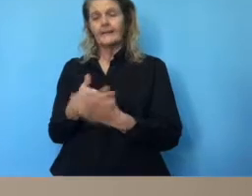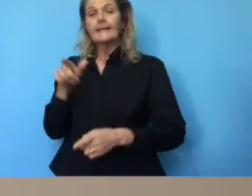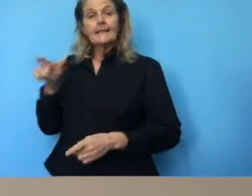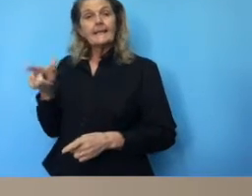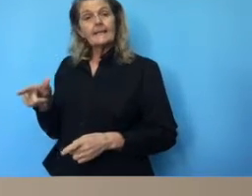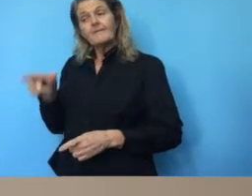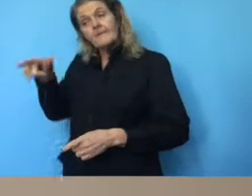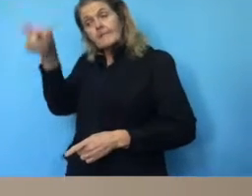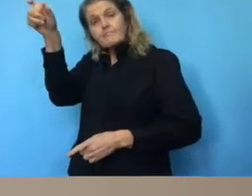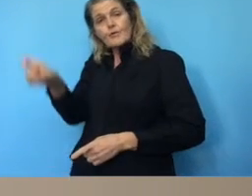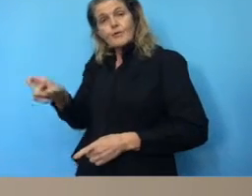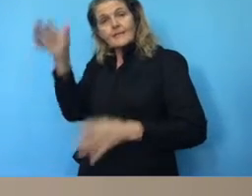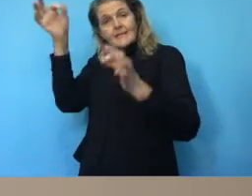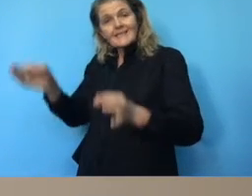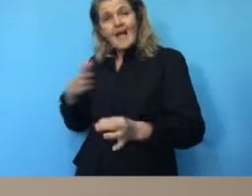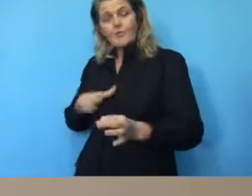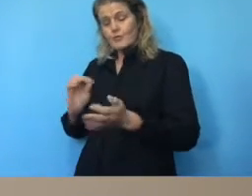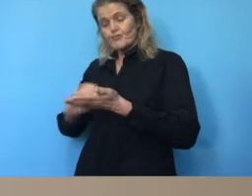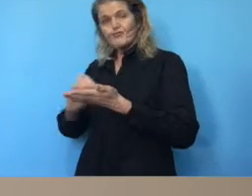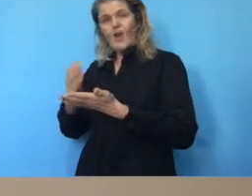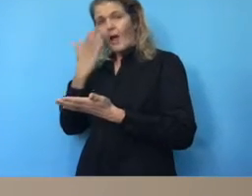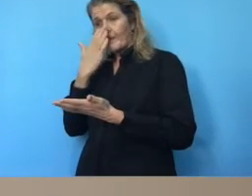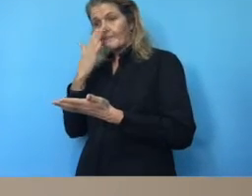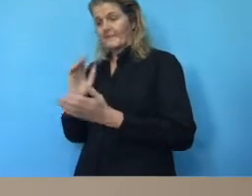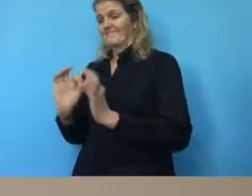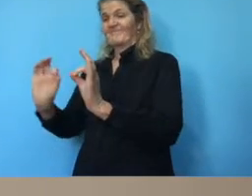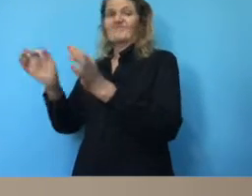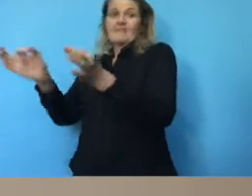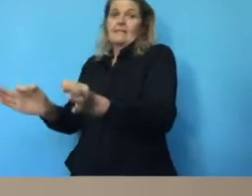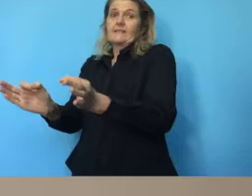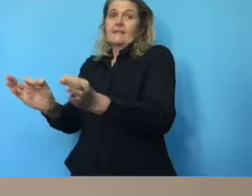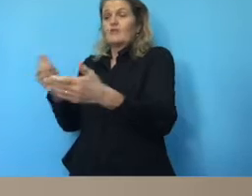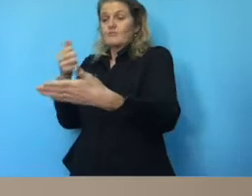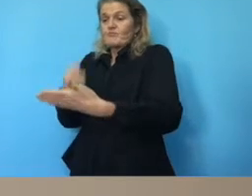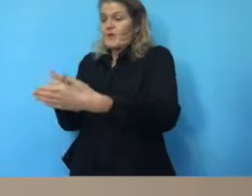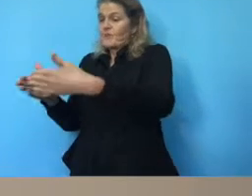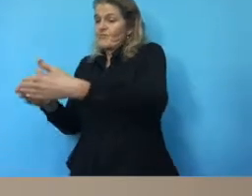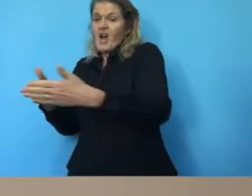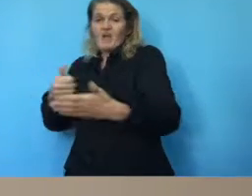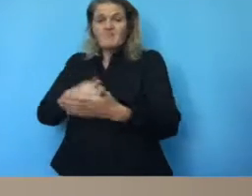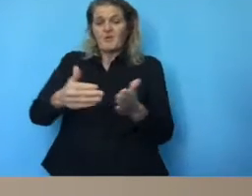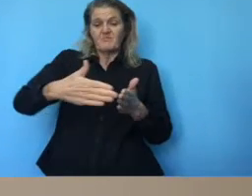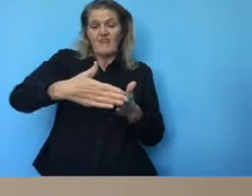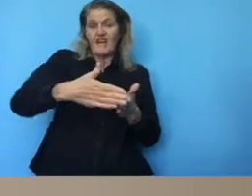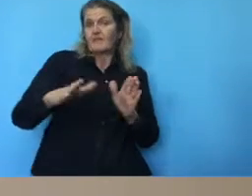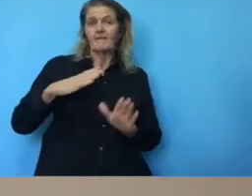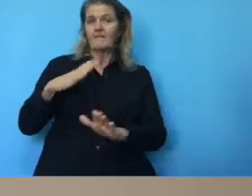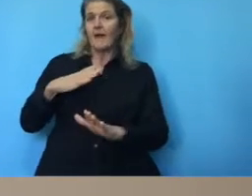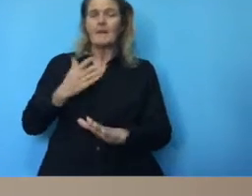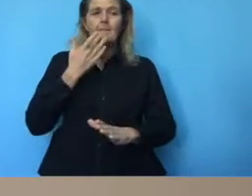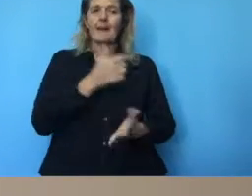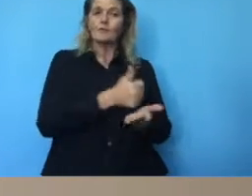put your signature in, you know, it's some, you know, bottom right or bottom left of the artwork, that's fine. But if you are supporting someone, just pop the name